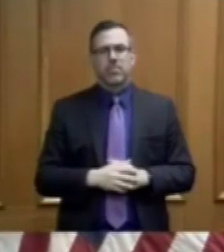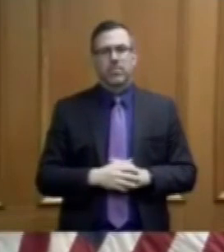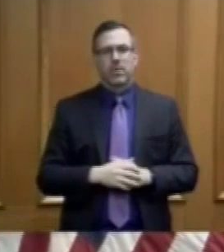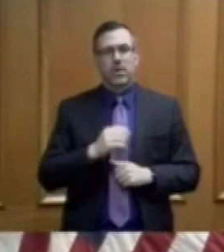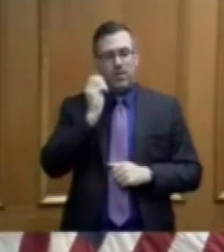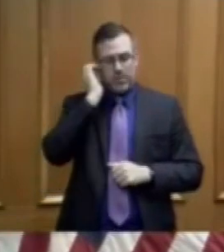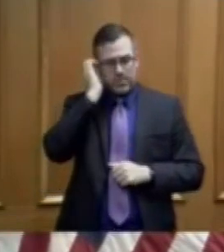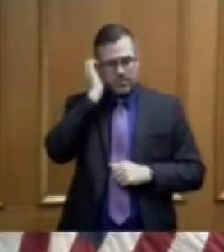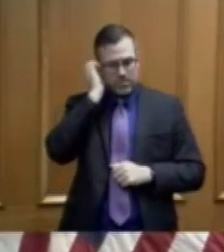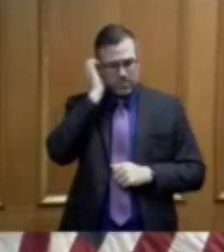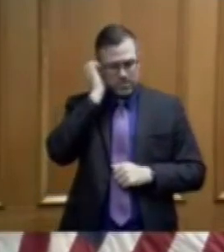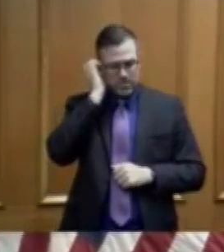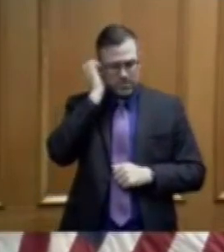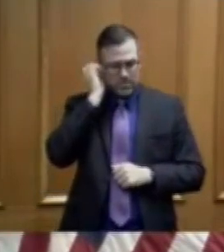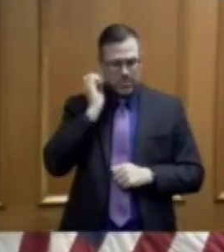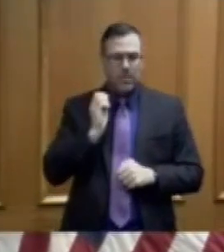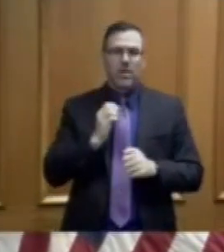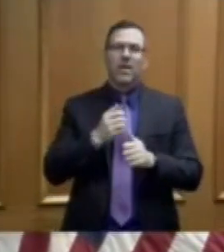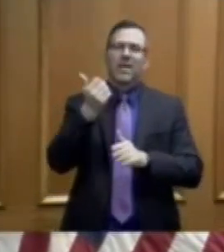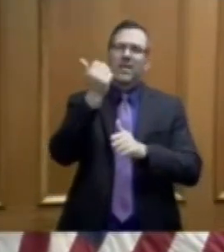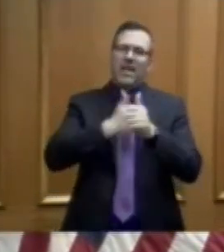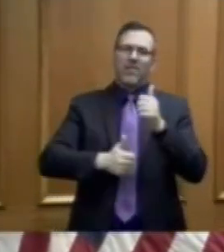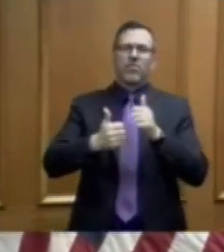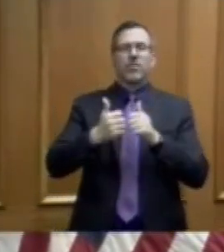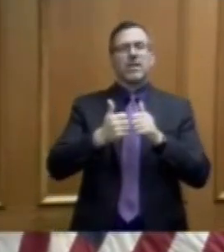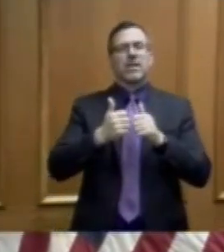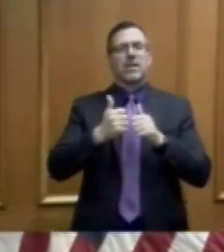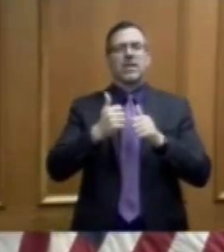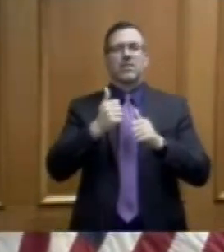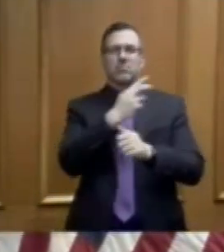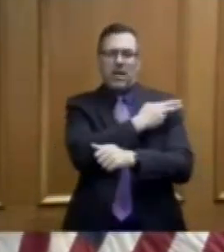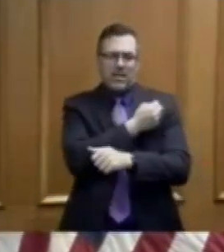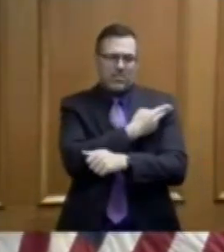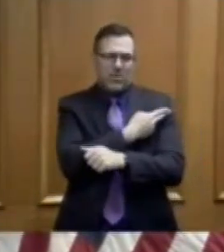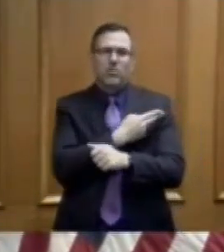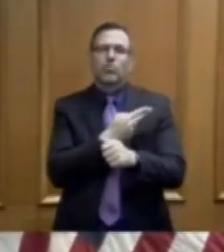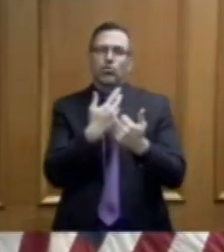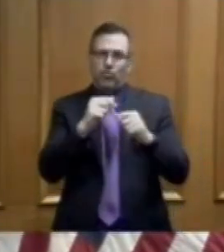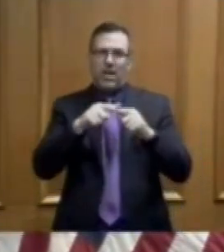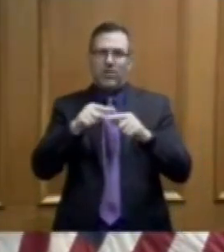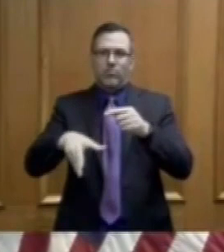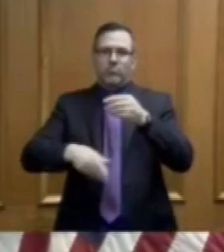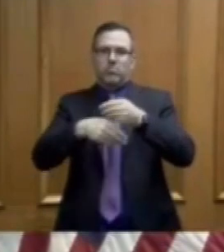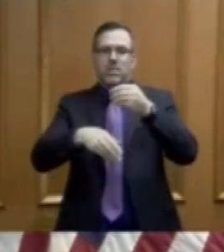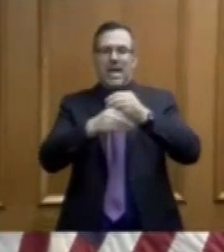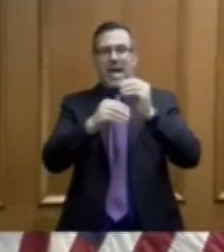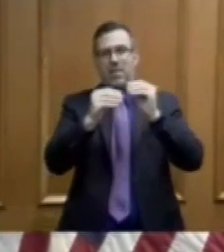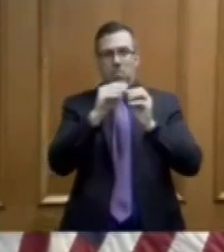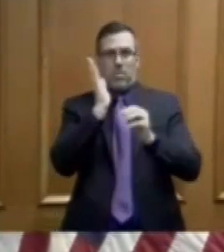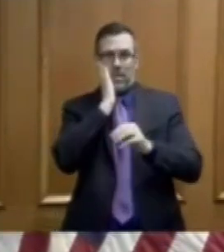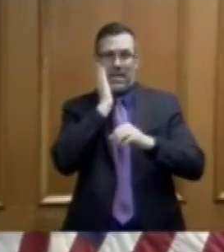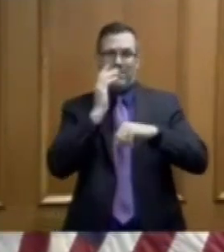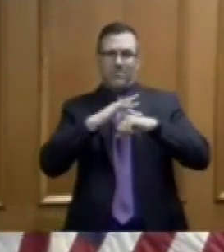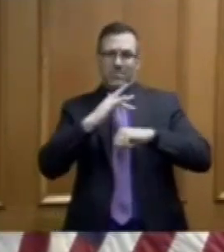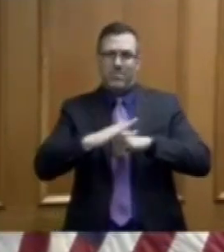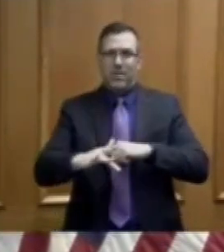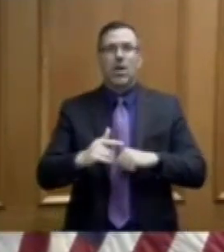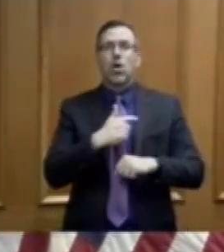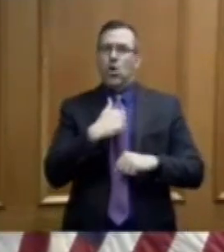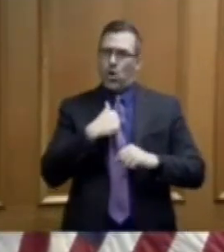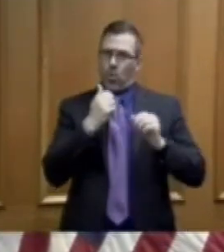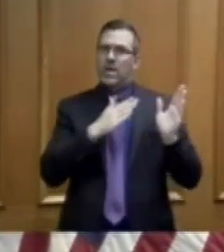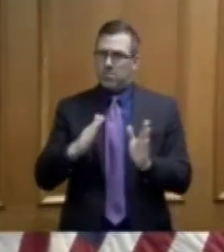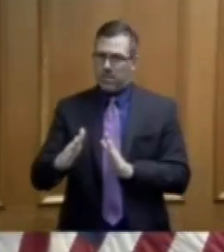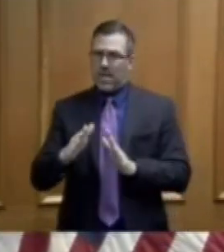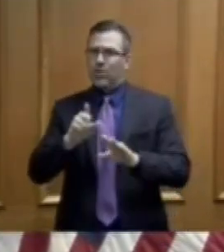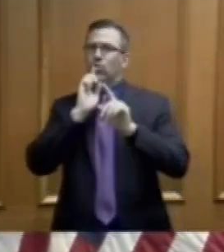is already putting in place additional beds. We are, as I said earlier, we have a plan to bring up thousands of